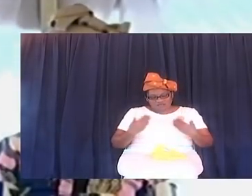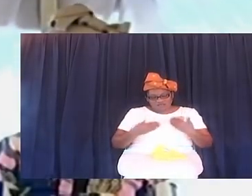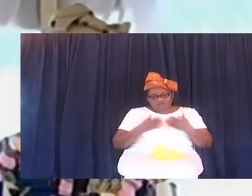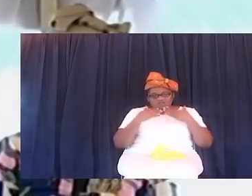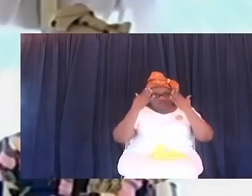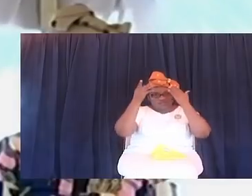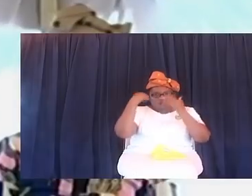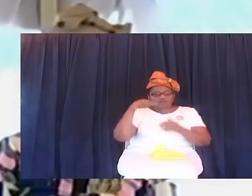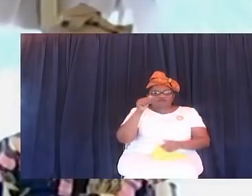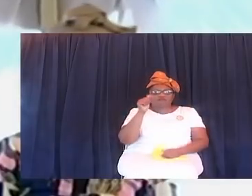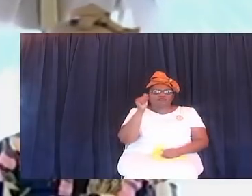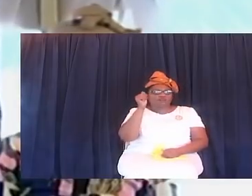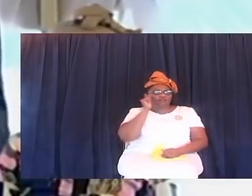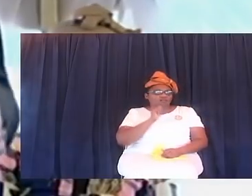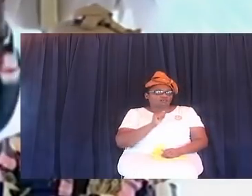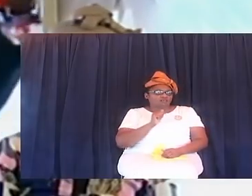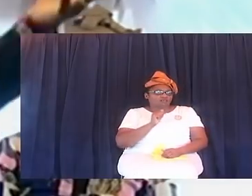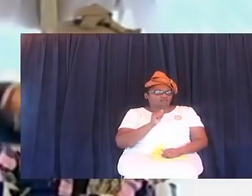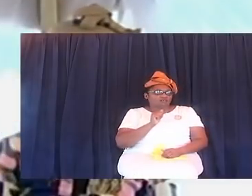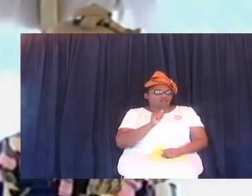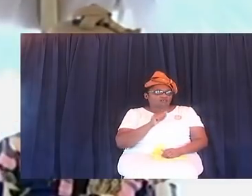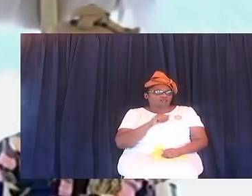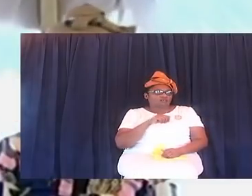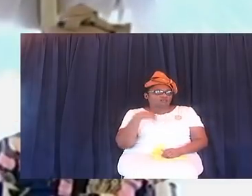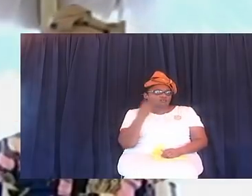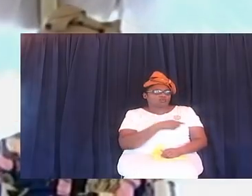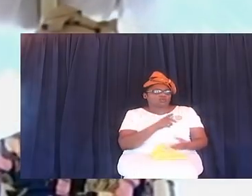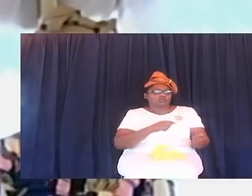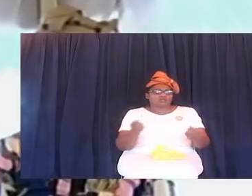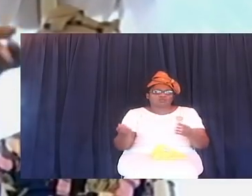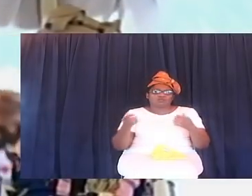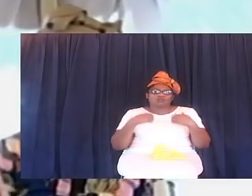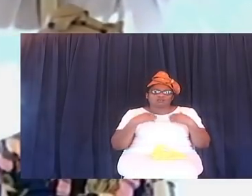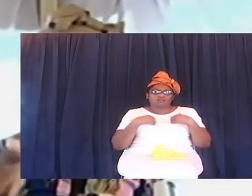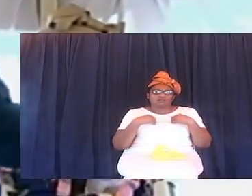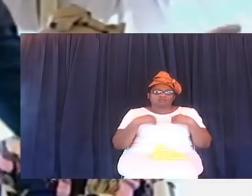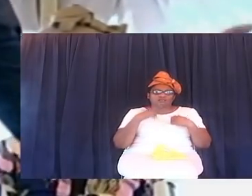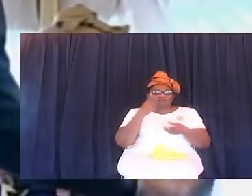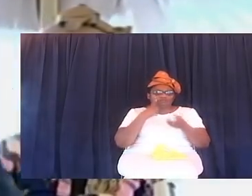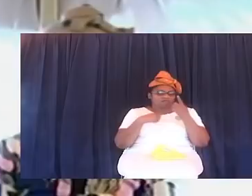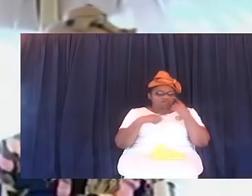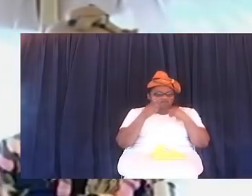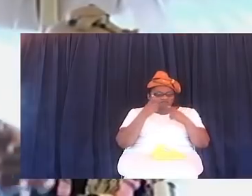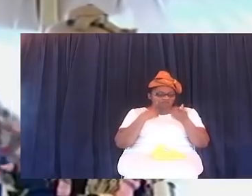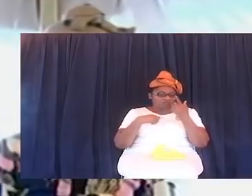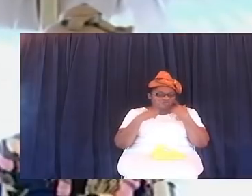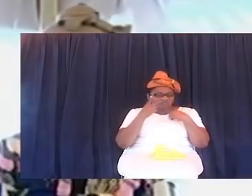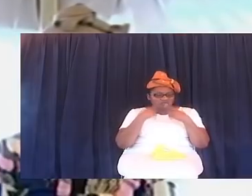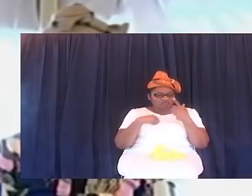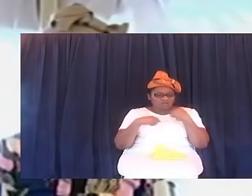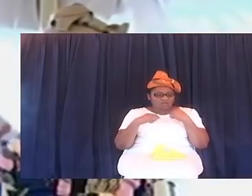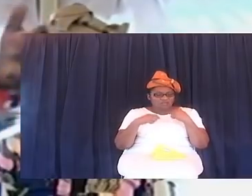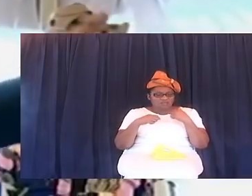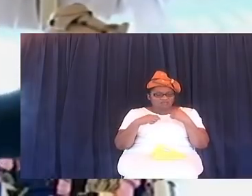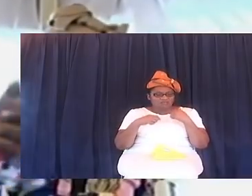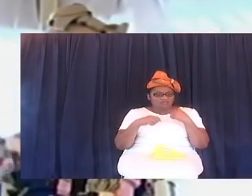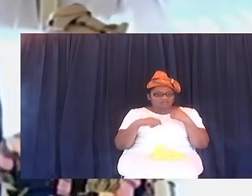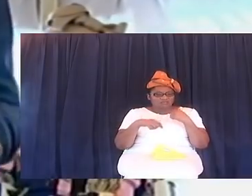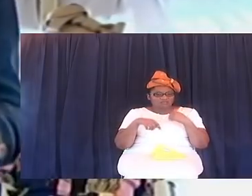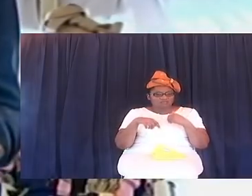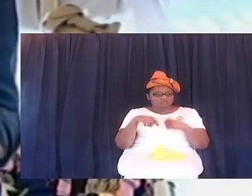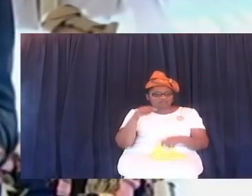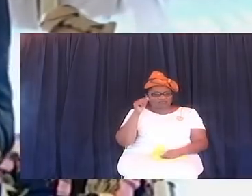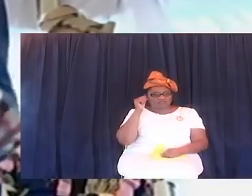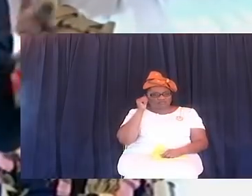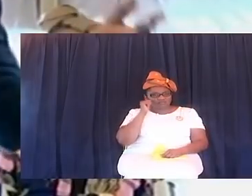her, and we don't have to cry. You know, she probably would say, don't cry for me. I am in a better place than you are right